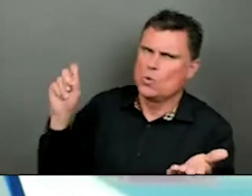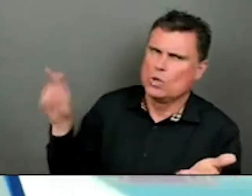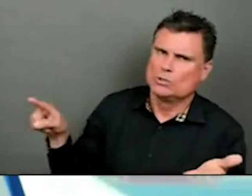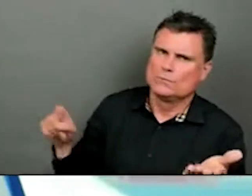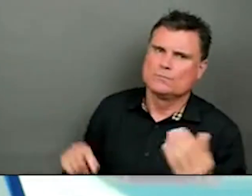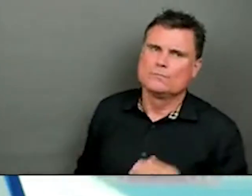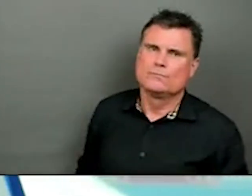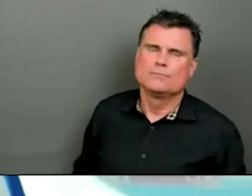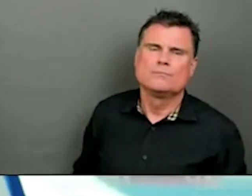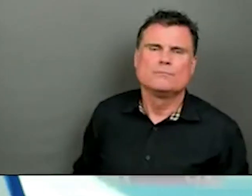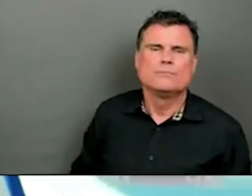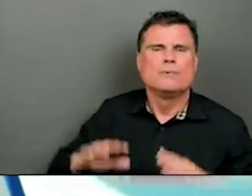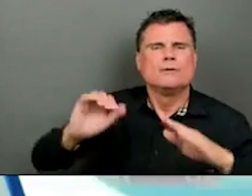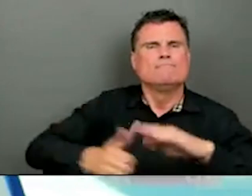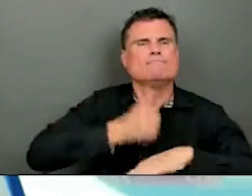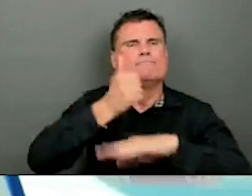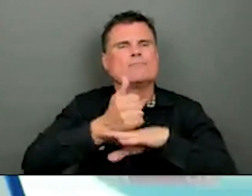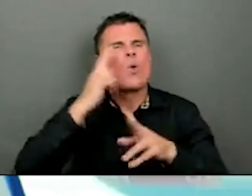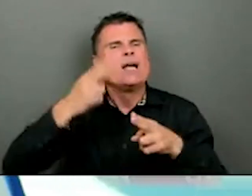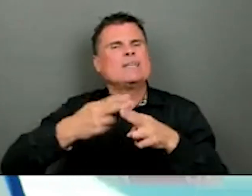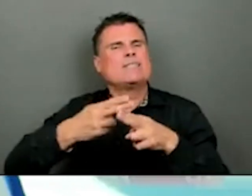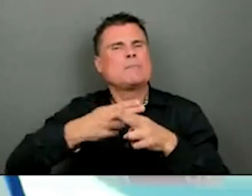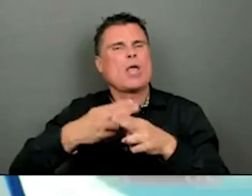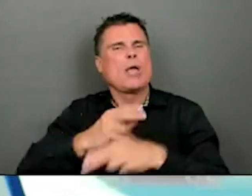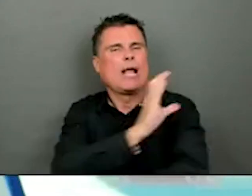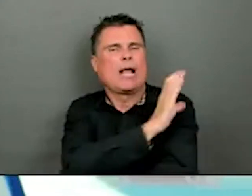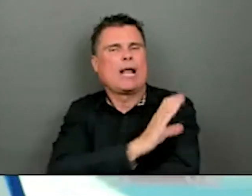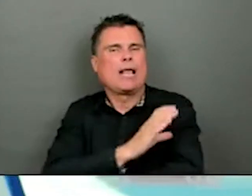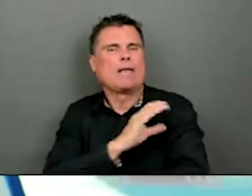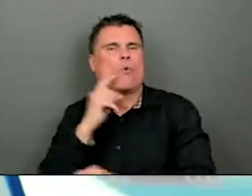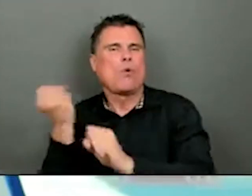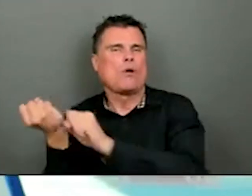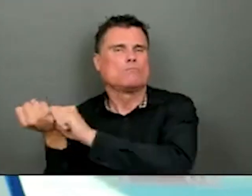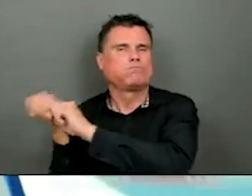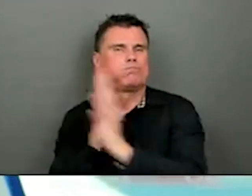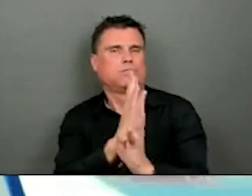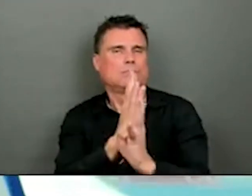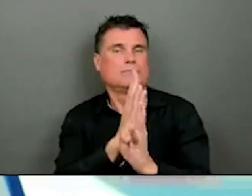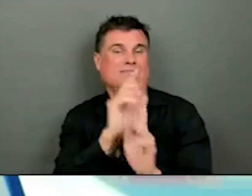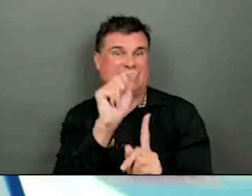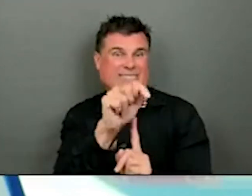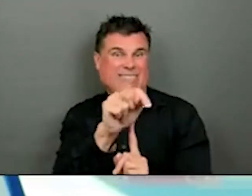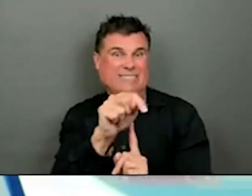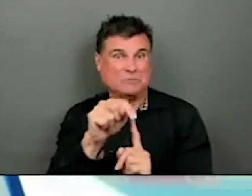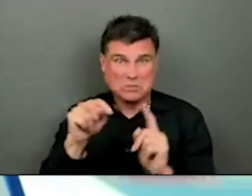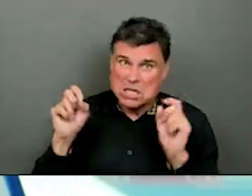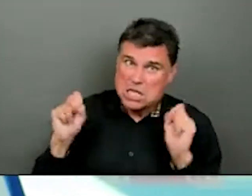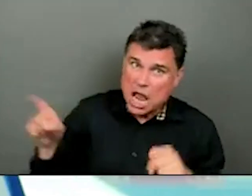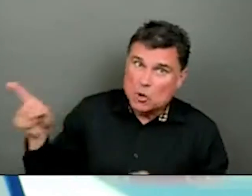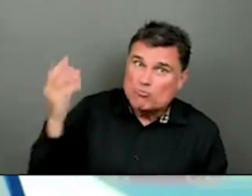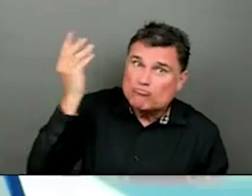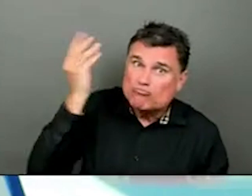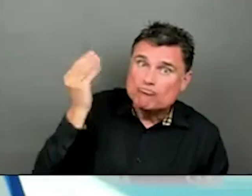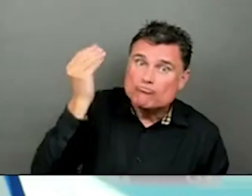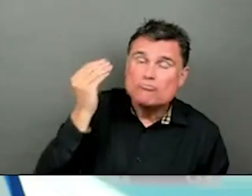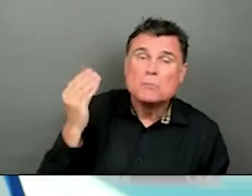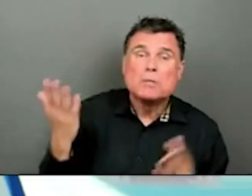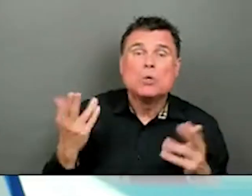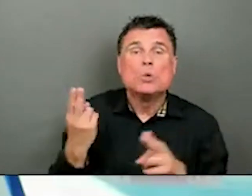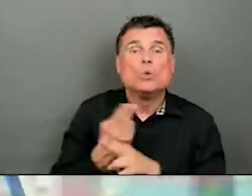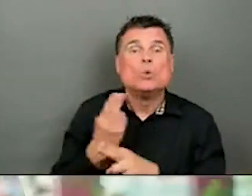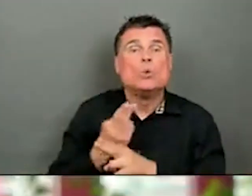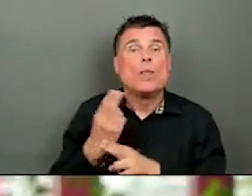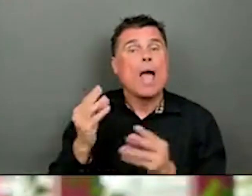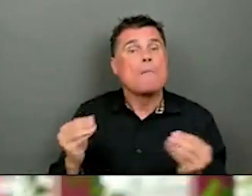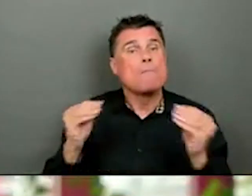up and broached today, is that something that either the Minister or Dr. Henry C. Could see working and potentially upping that percentage up